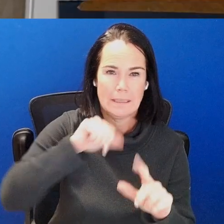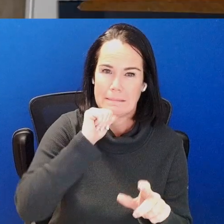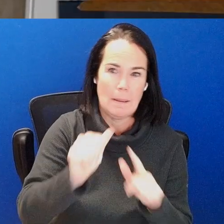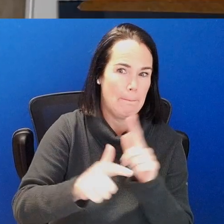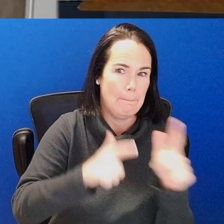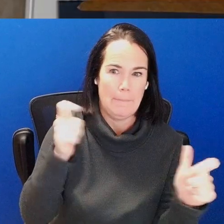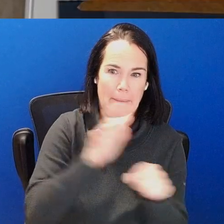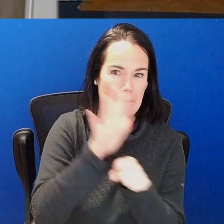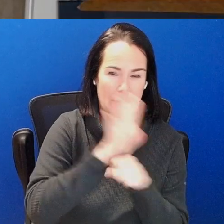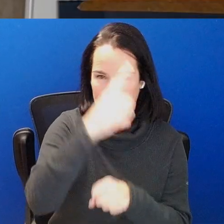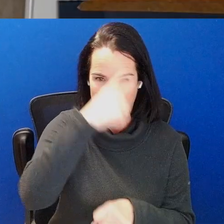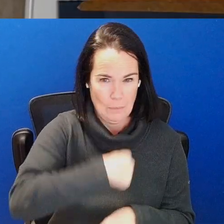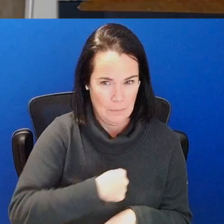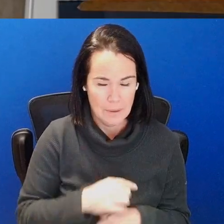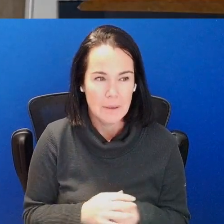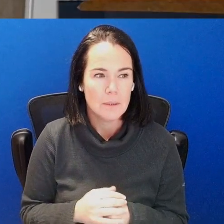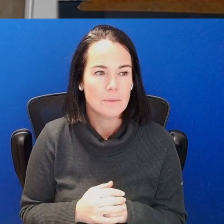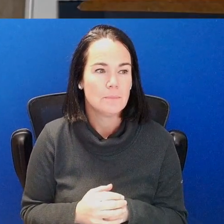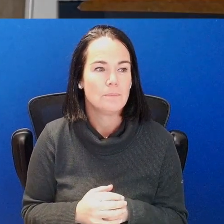too small for me.